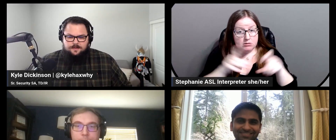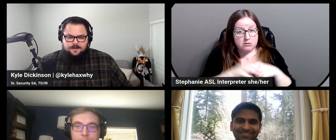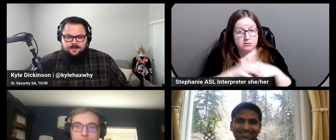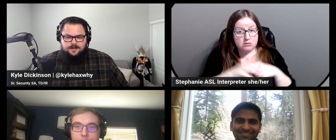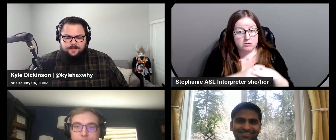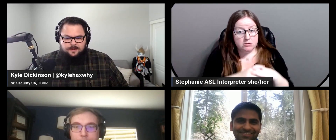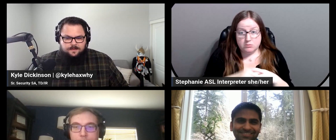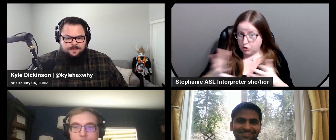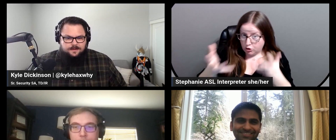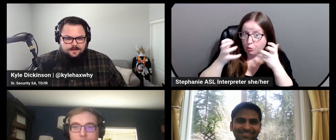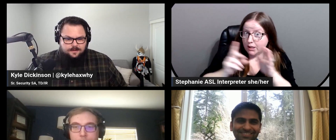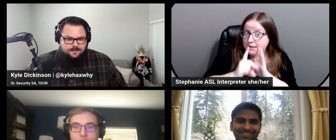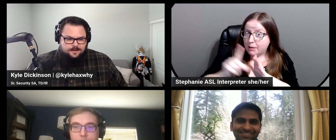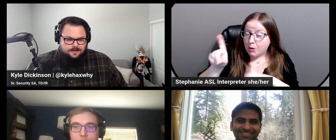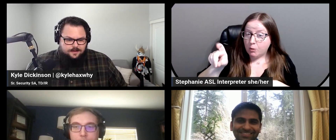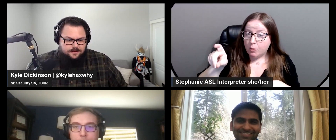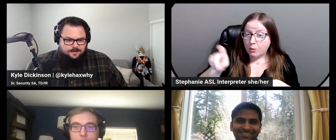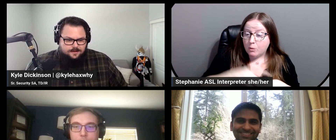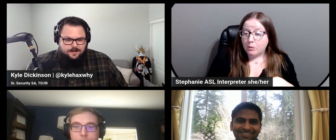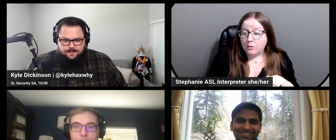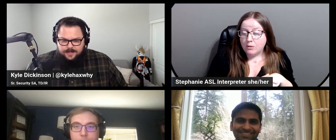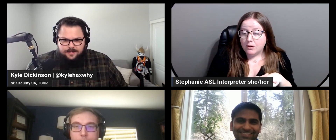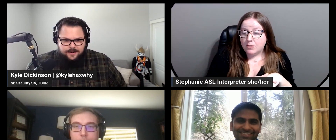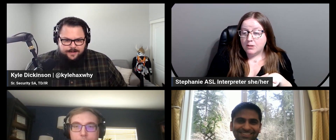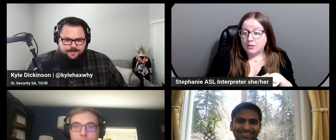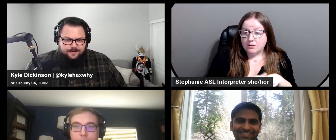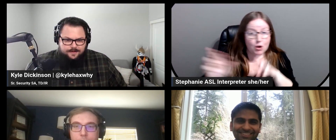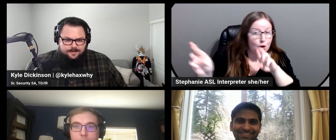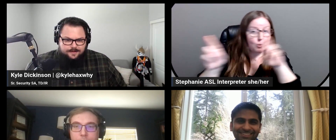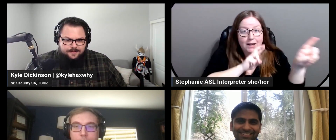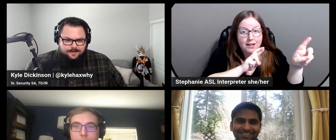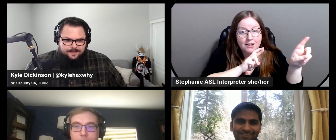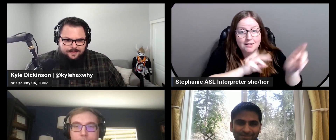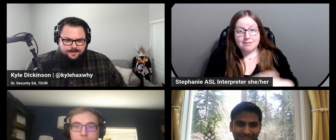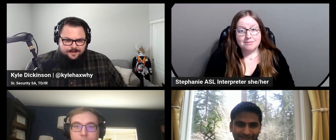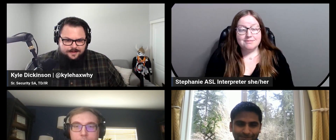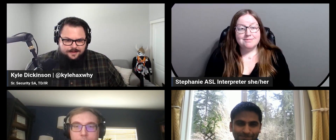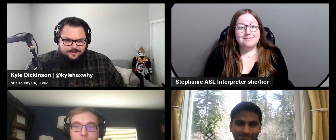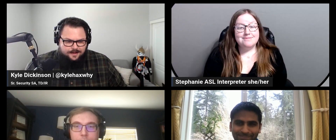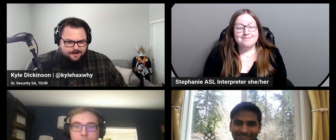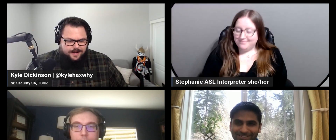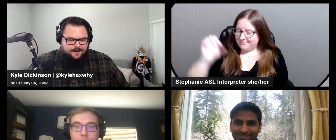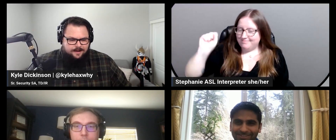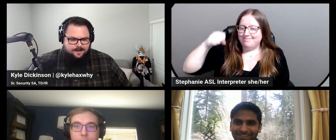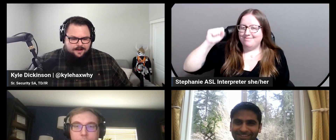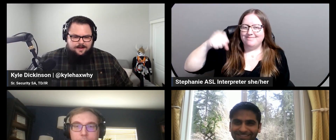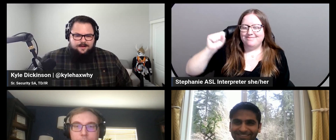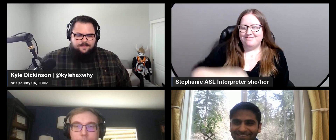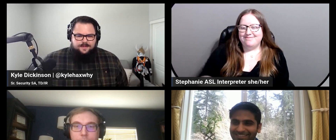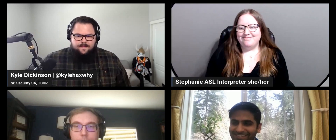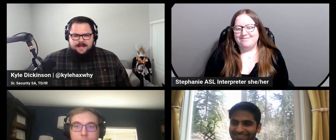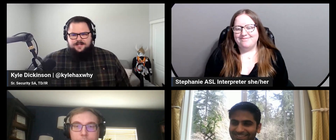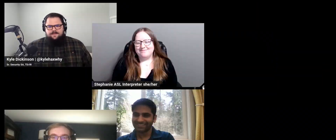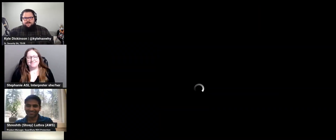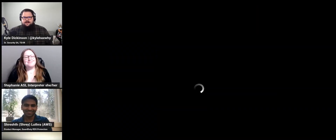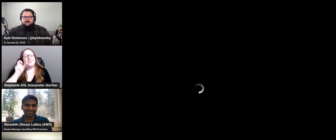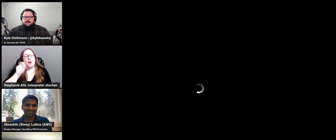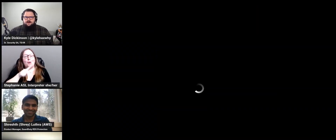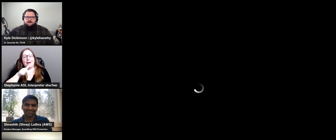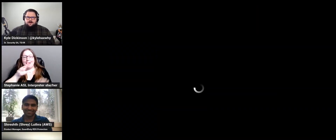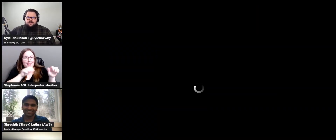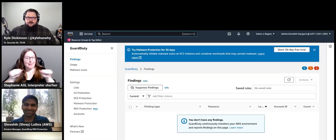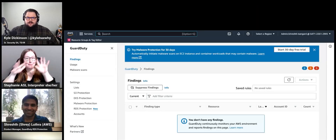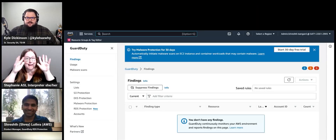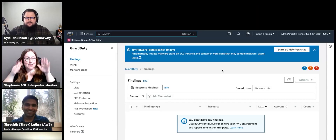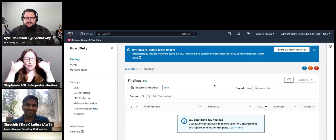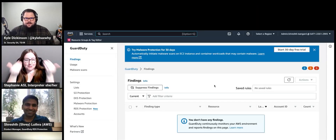Do you want a demo? Are you ready to demo? Yeah. All right. With the magic of a button, here